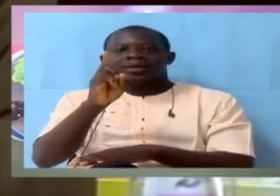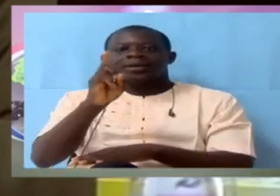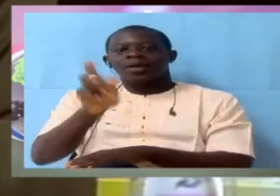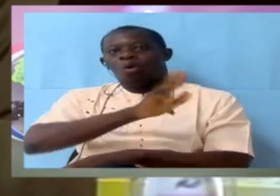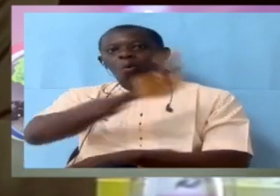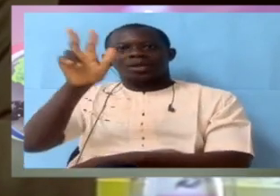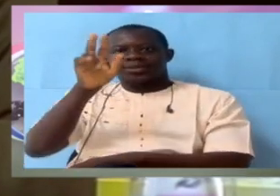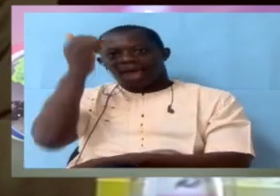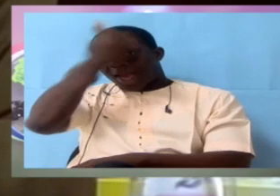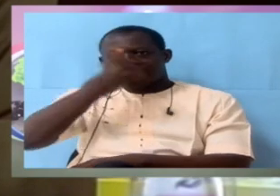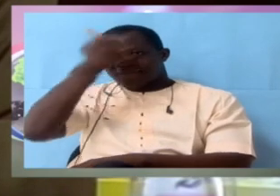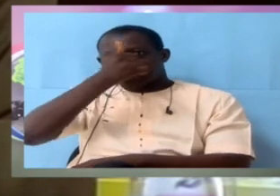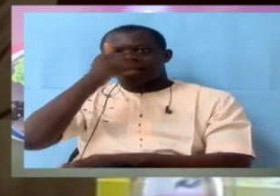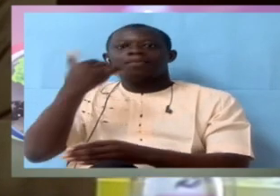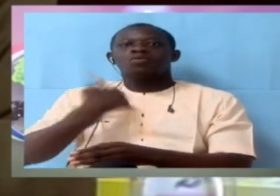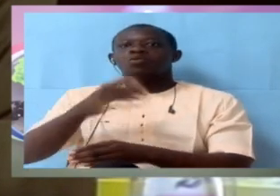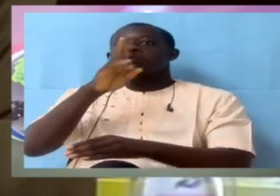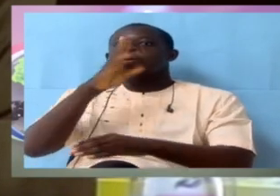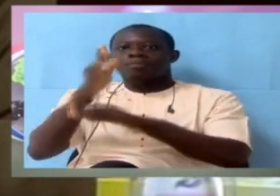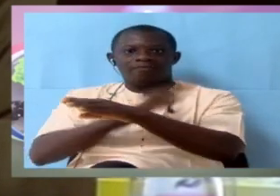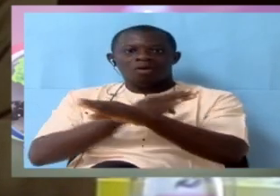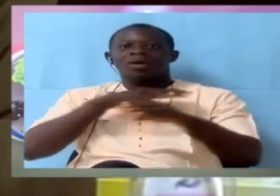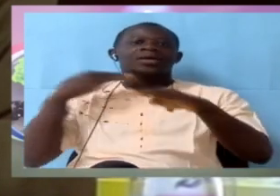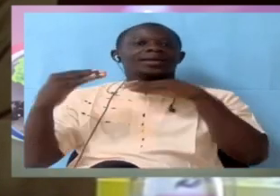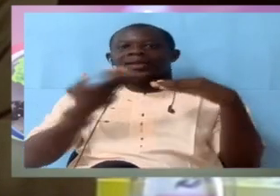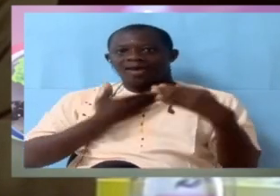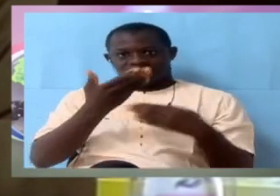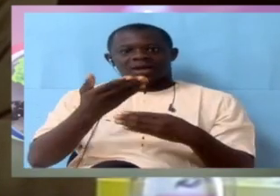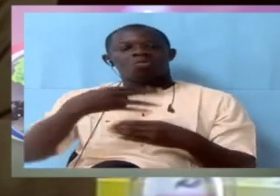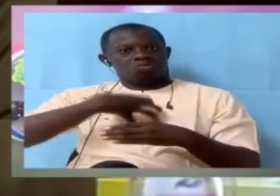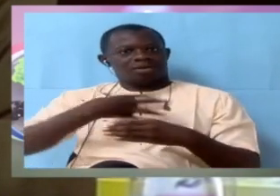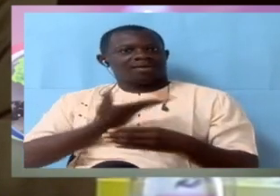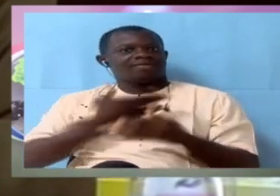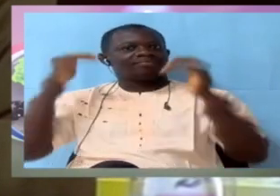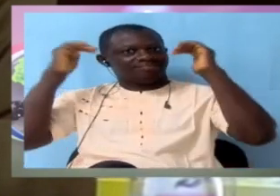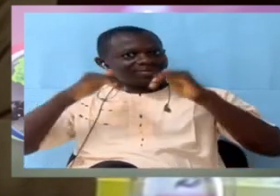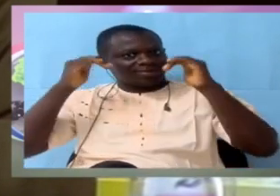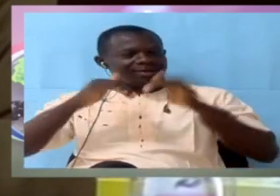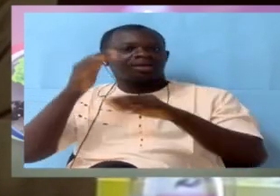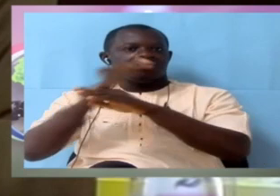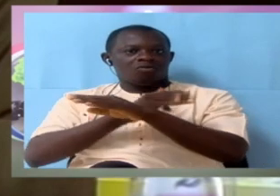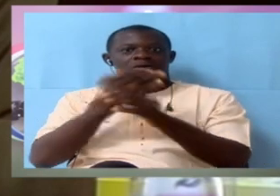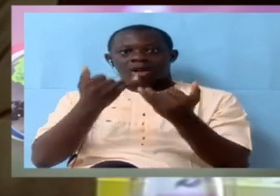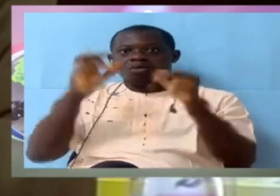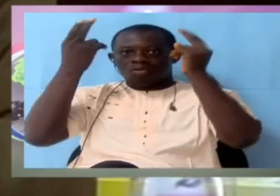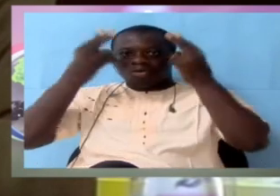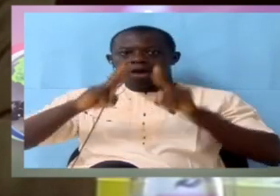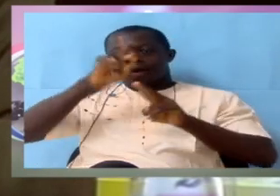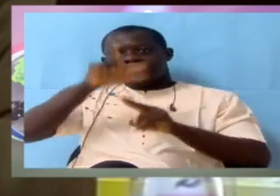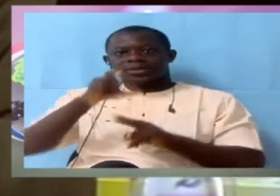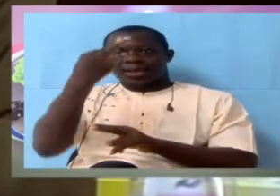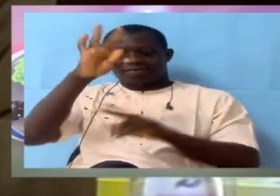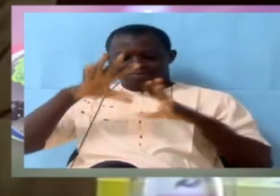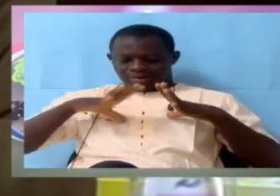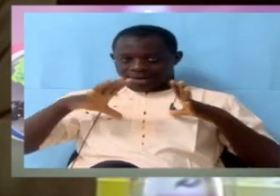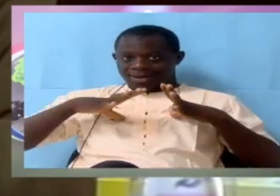to get that to that soon. Council, if we're ready with this morning's witness, and my apologies on